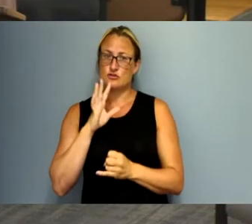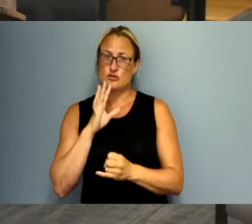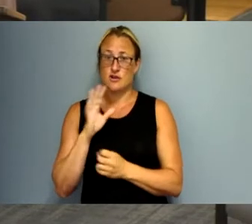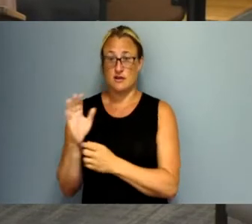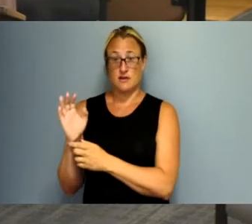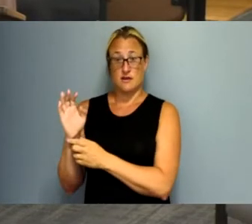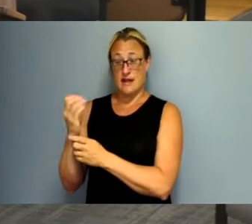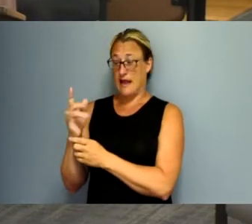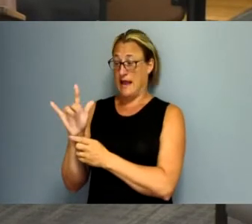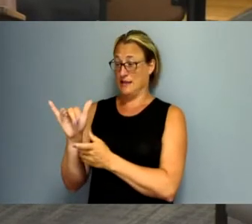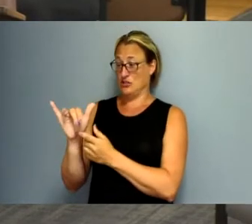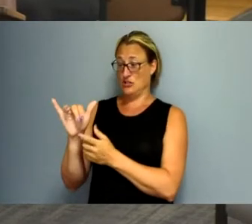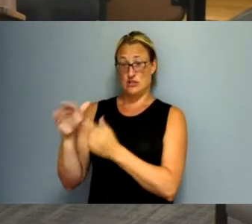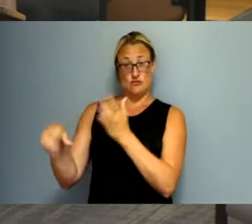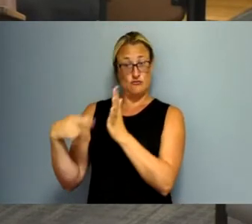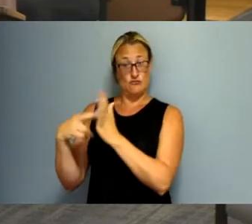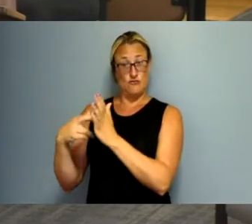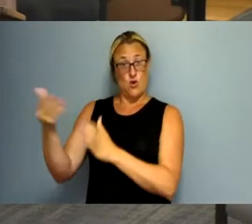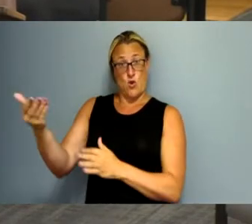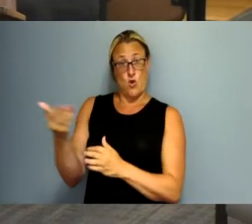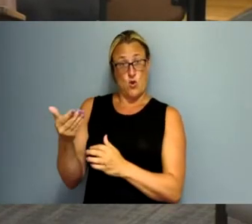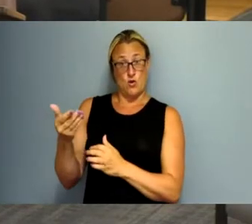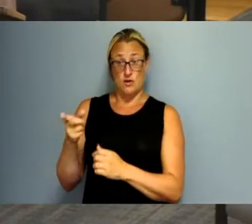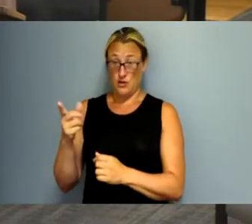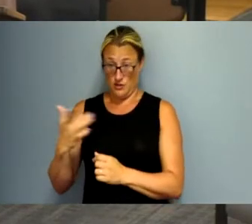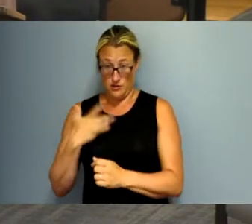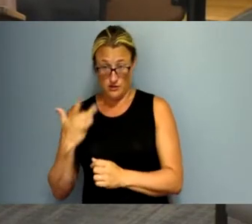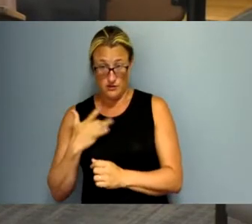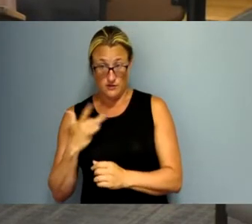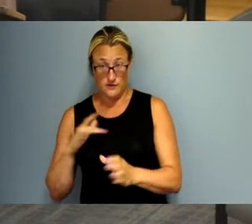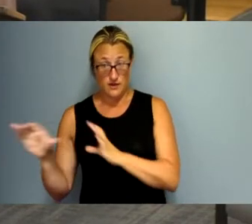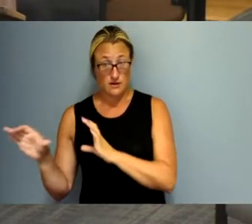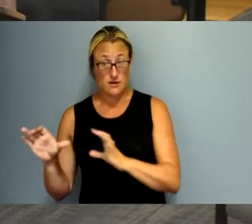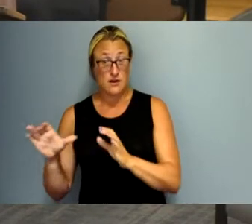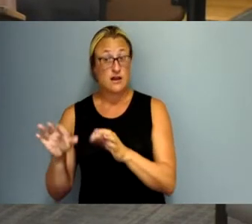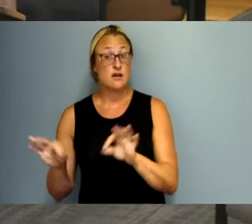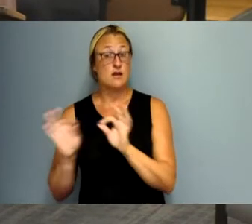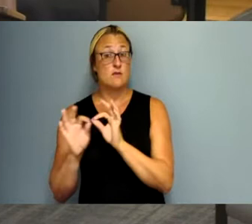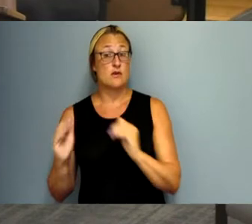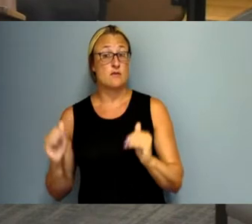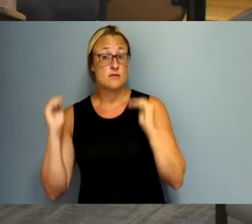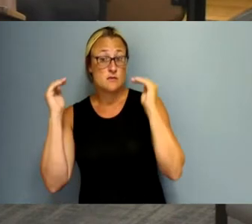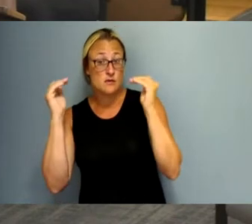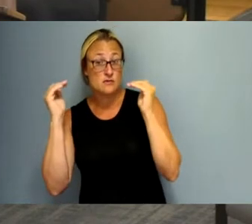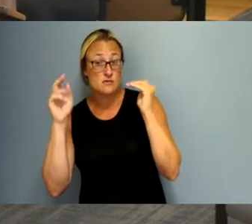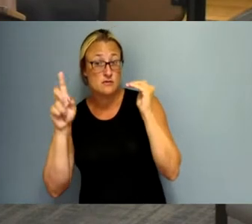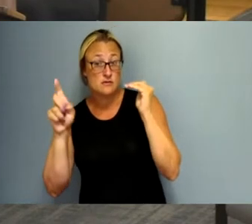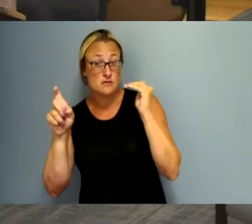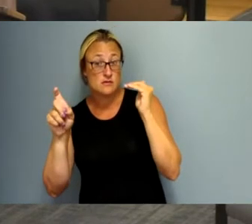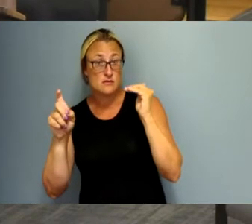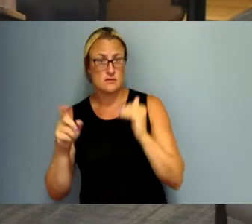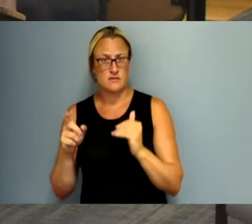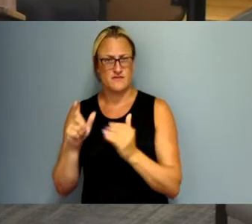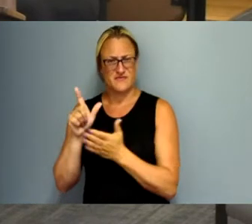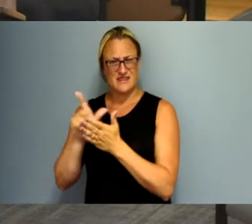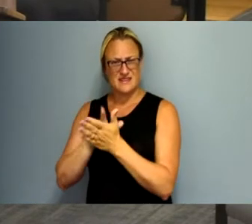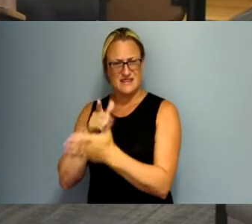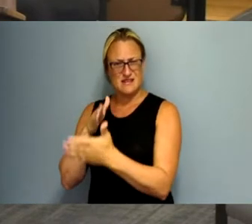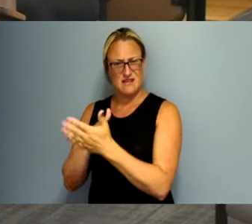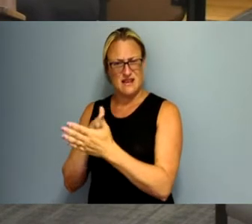currently, you feel her actions are worth a promotion? She is pursuing legal action against my